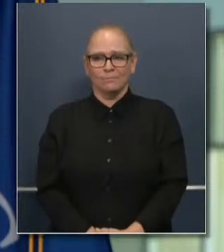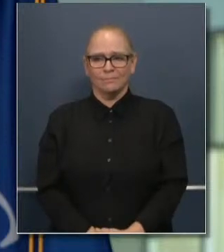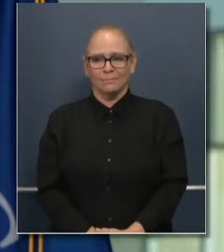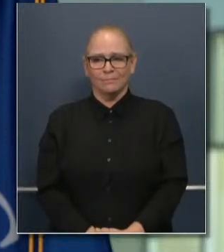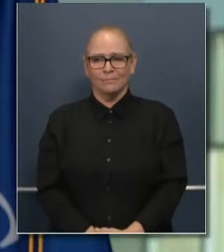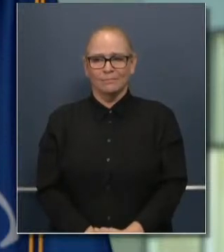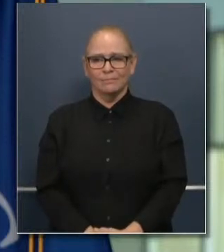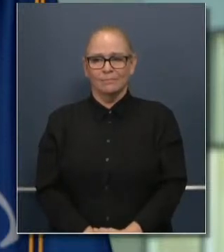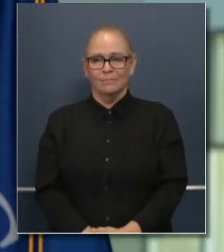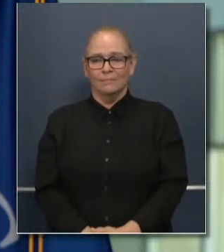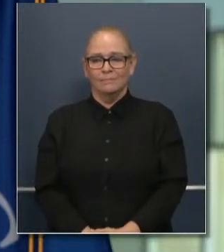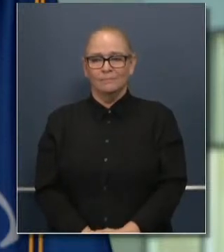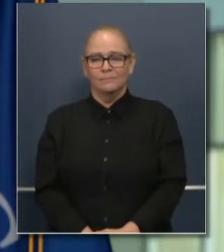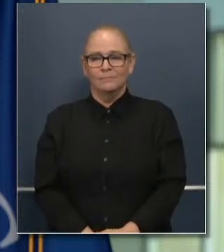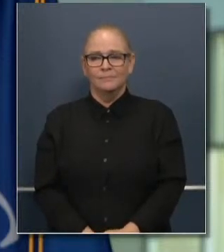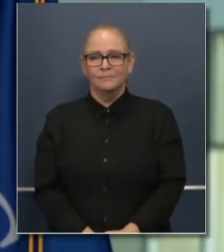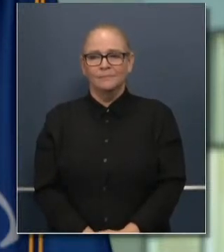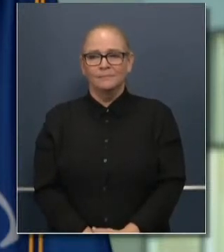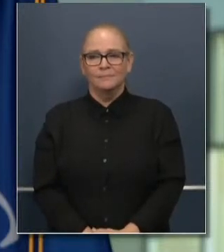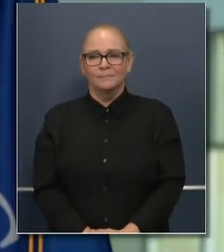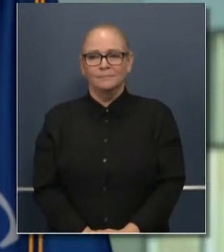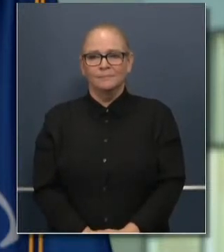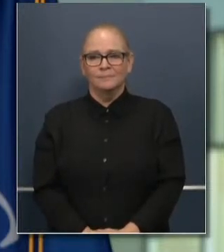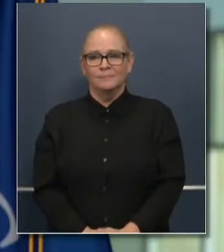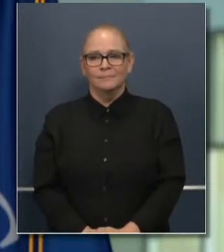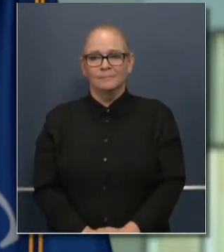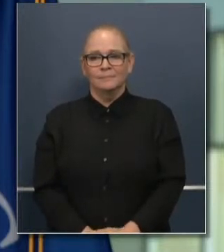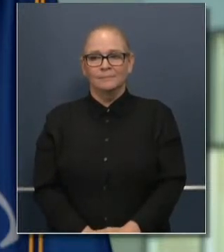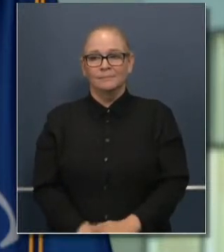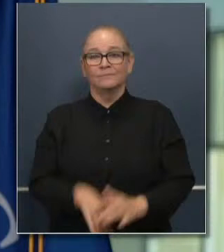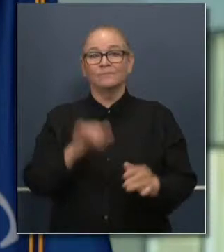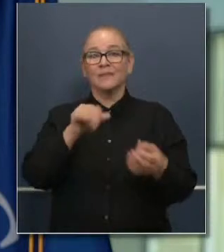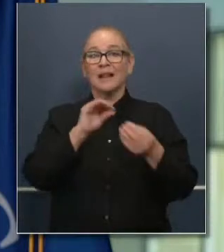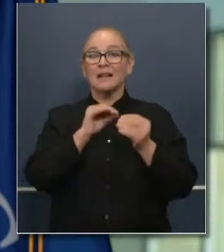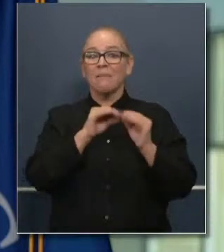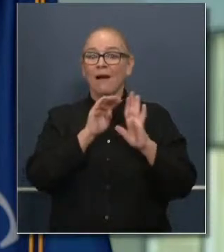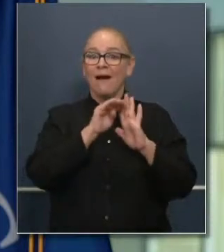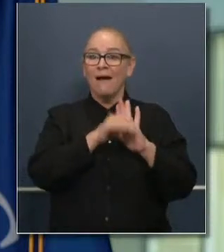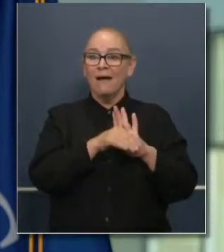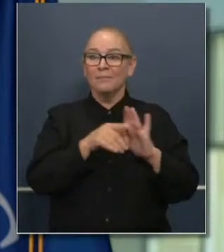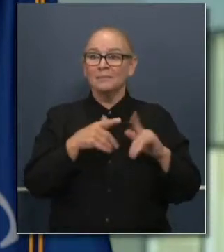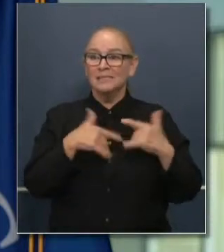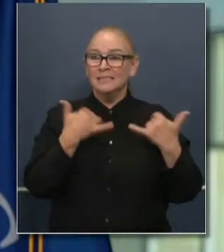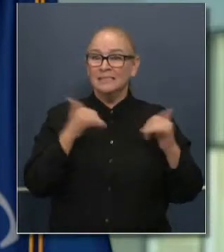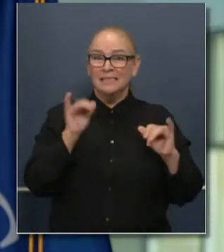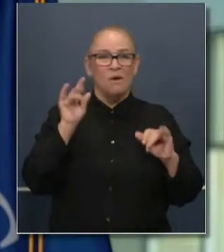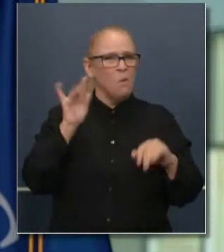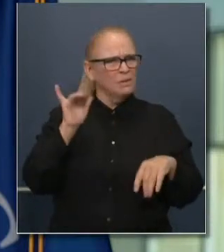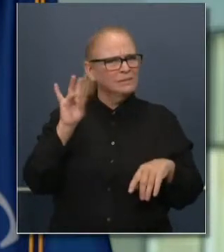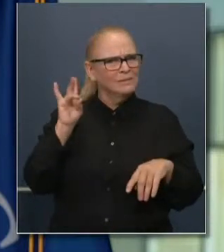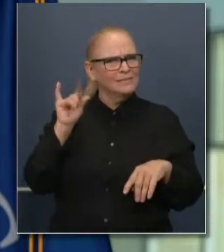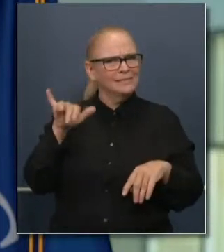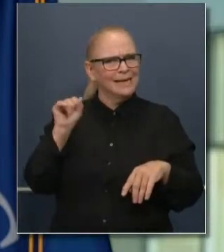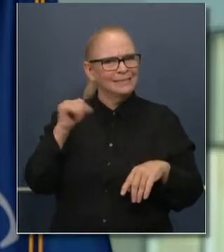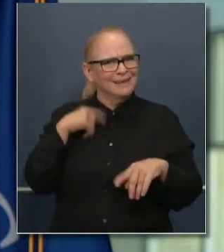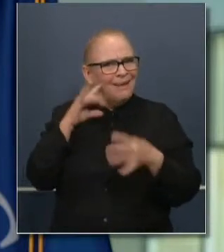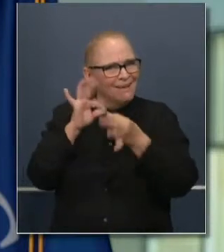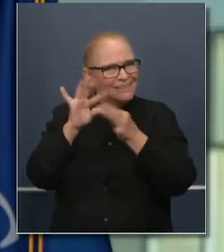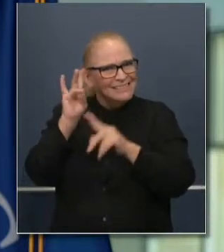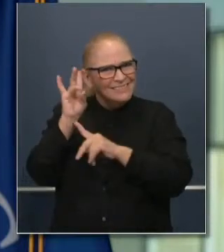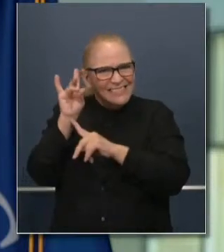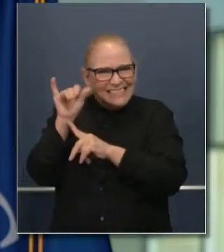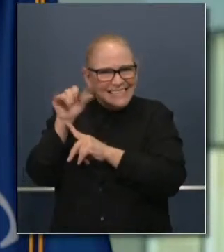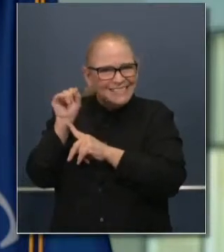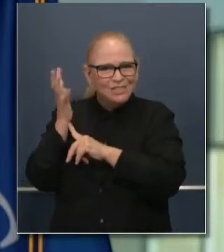said, these are just a few days. 5 out of 6 days, we've seen a decline in ICUs. We've seen